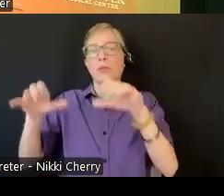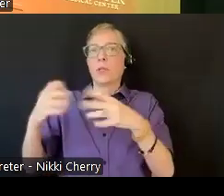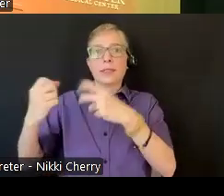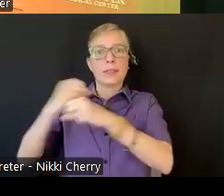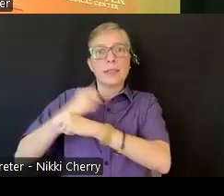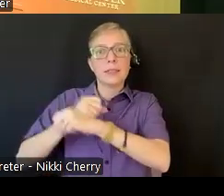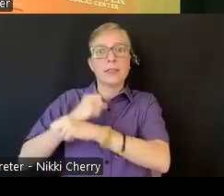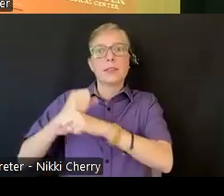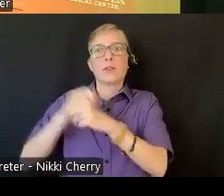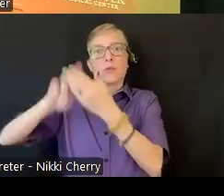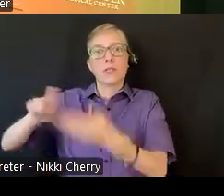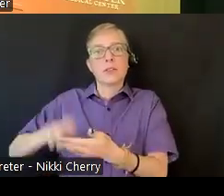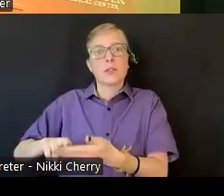related